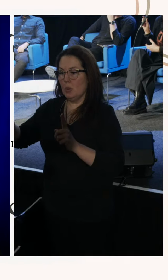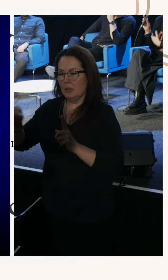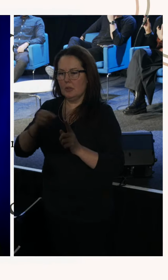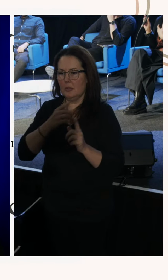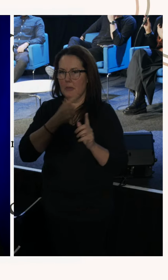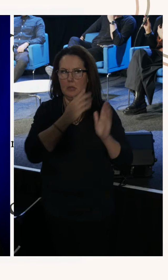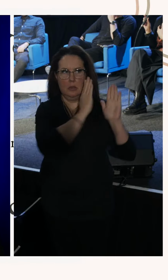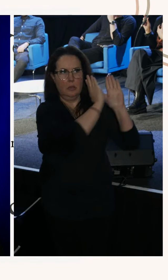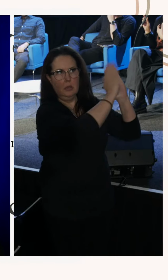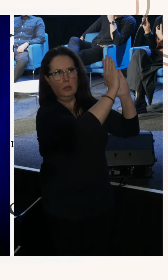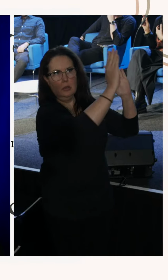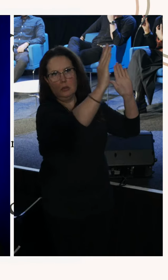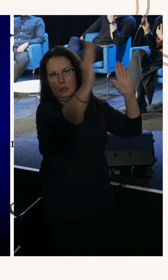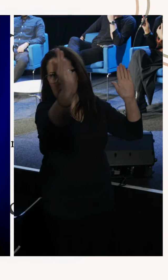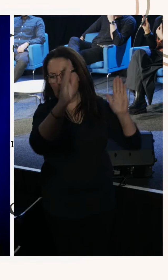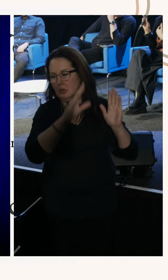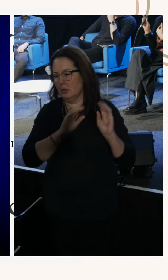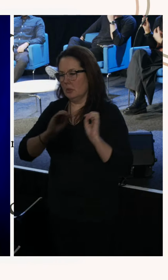record of